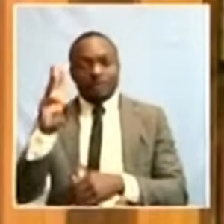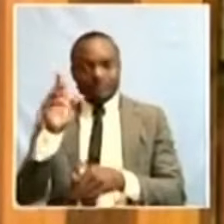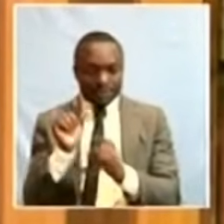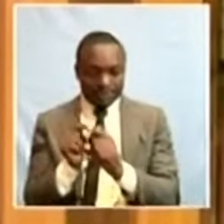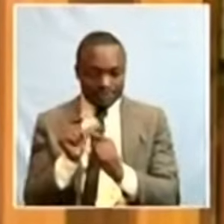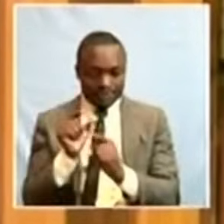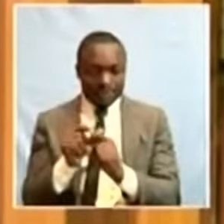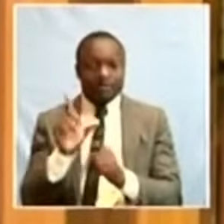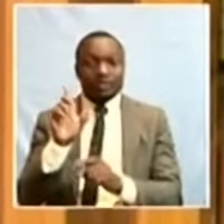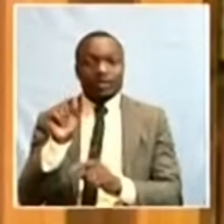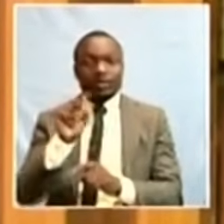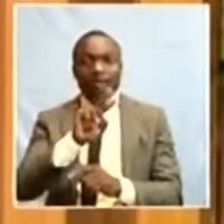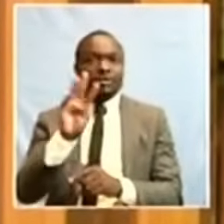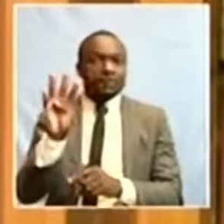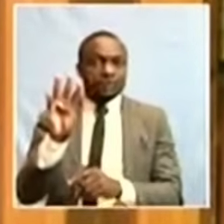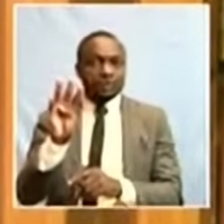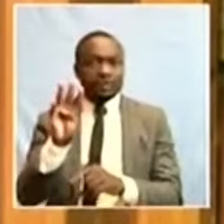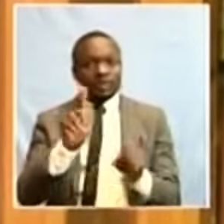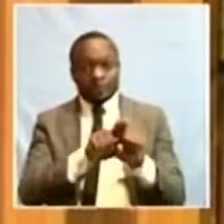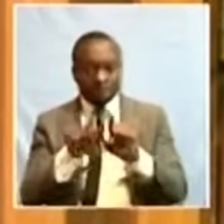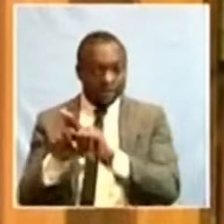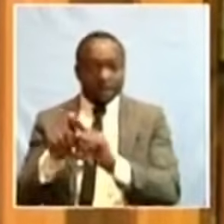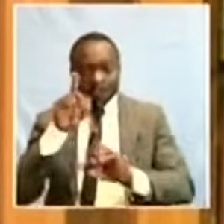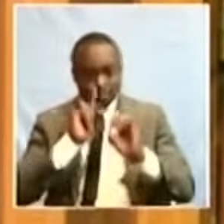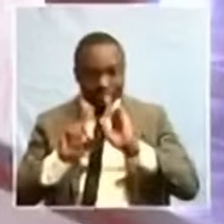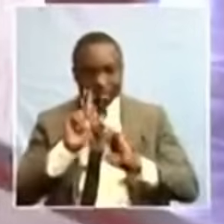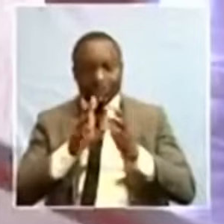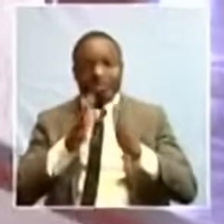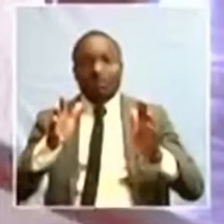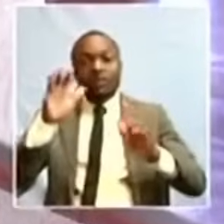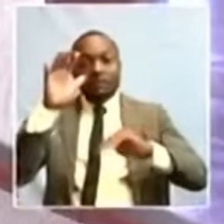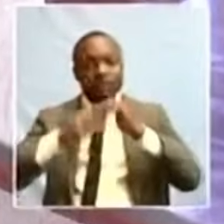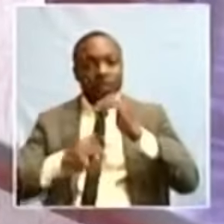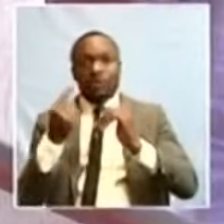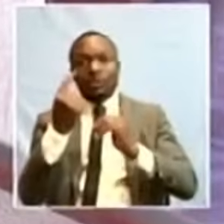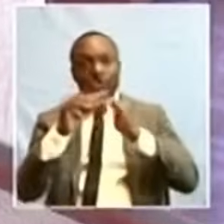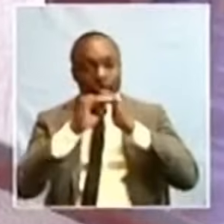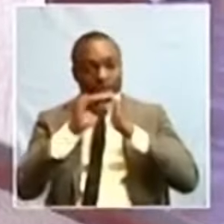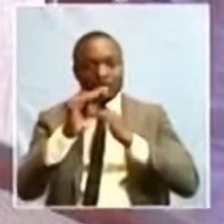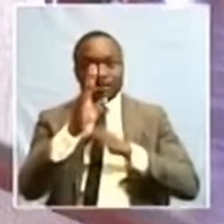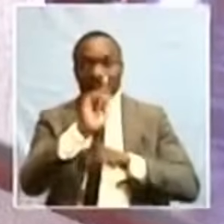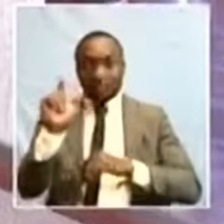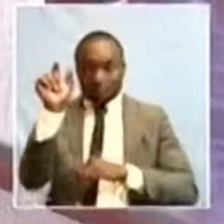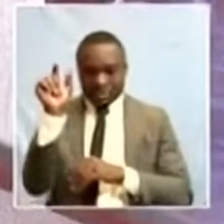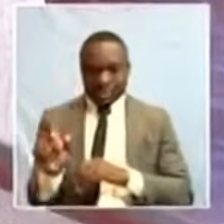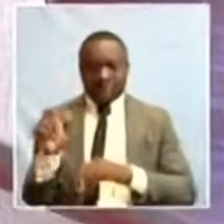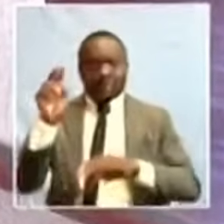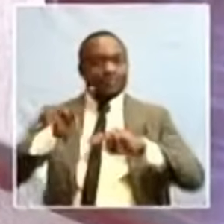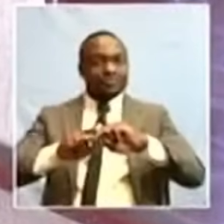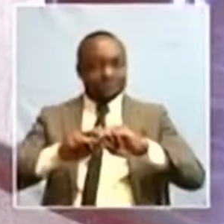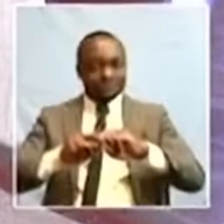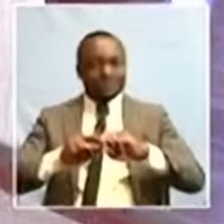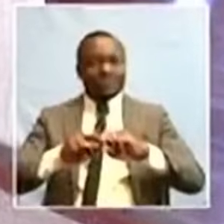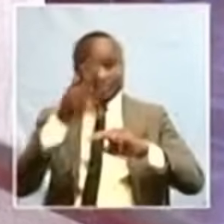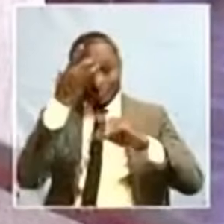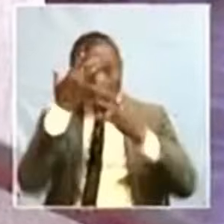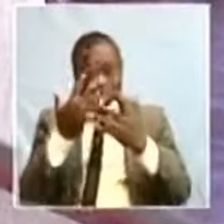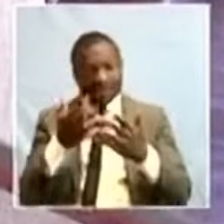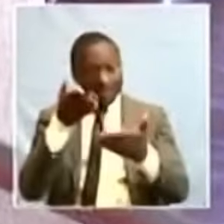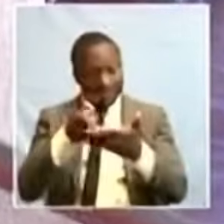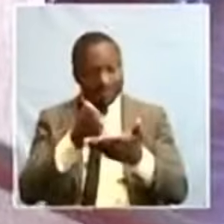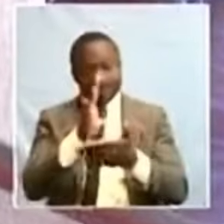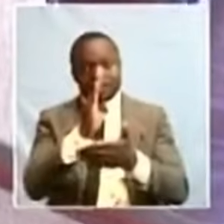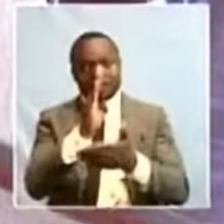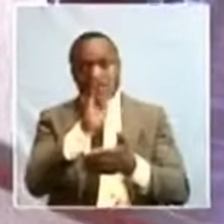December 2024, and also to consider more than one stage of the bill at a single sitting. And so we expect these bills